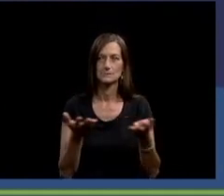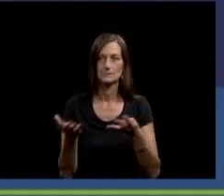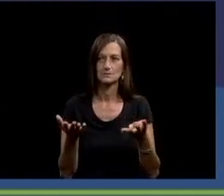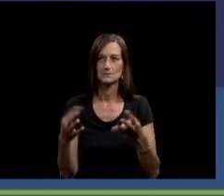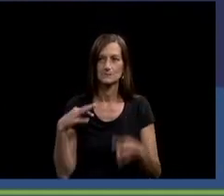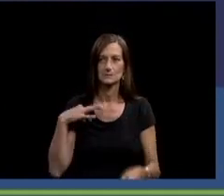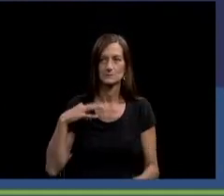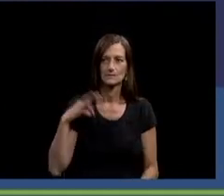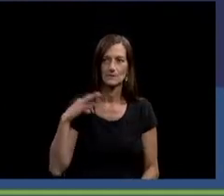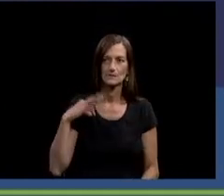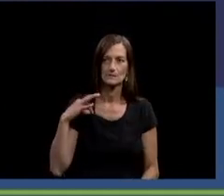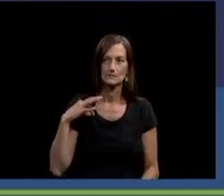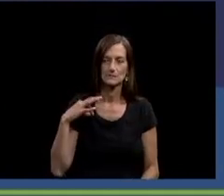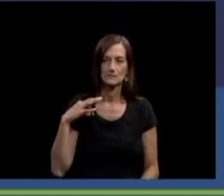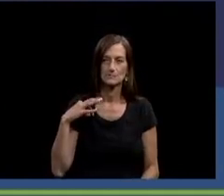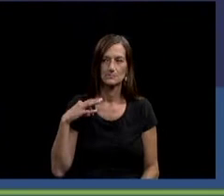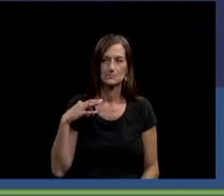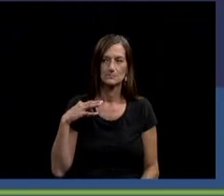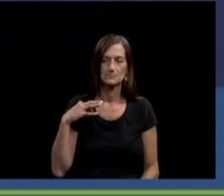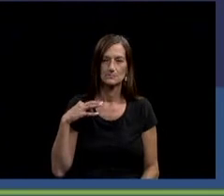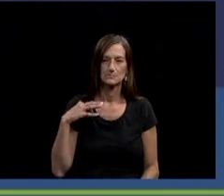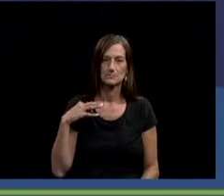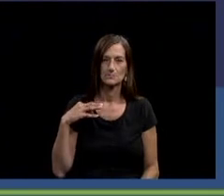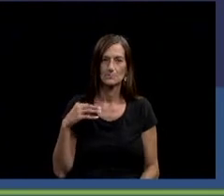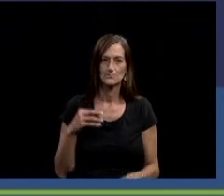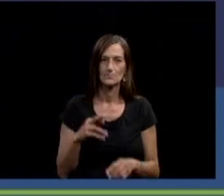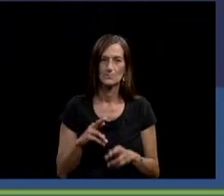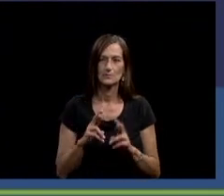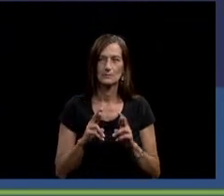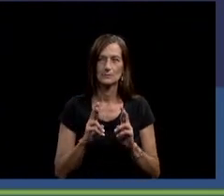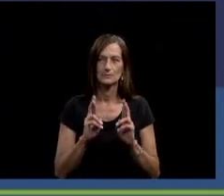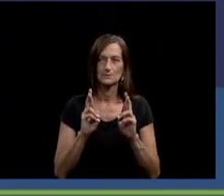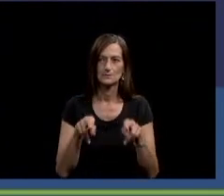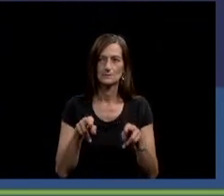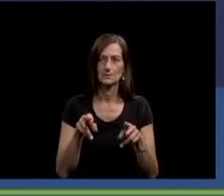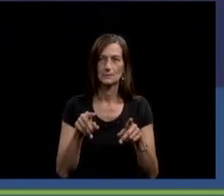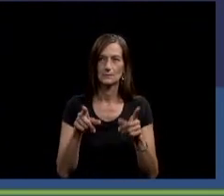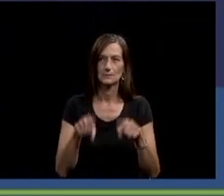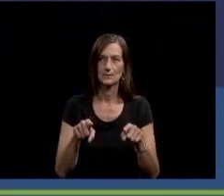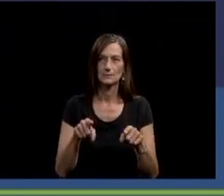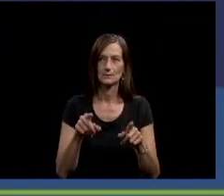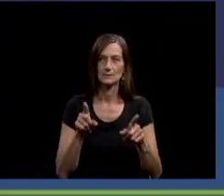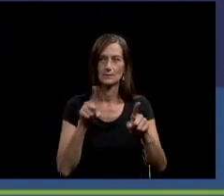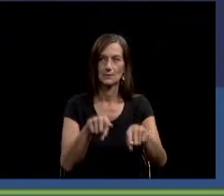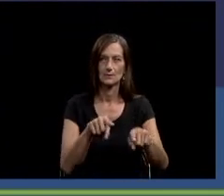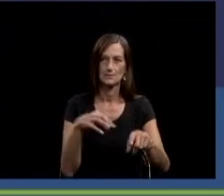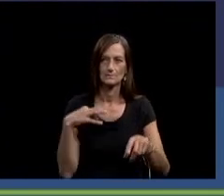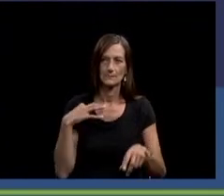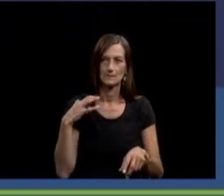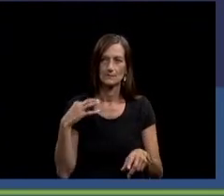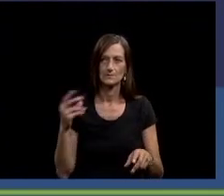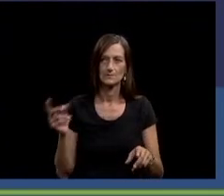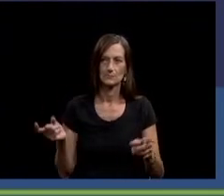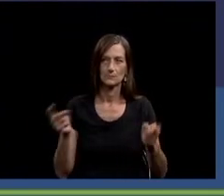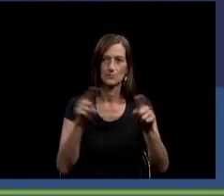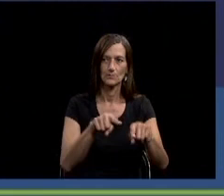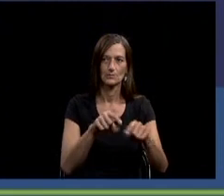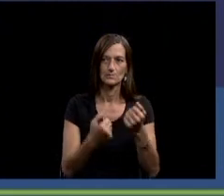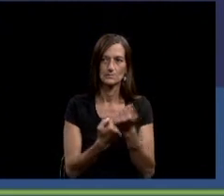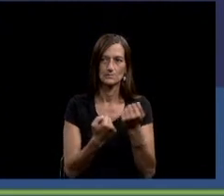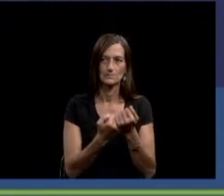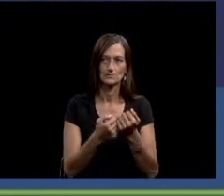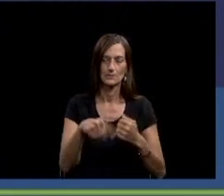the scene, and our volunteers support our actual employees at that. They respond to the scene of violent crimes and provide assistance